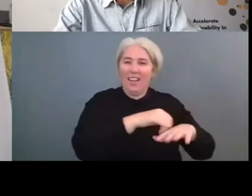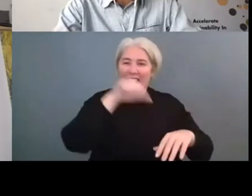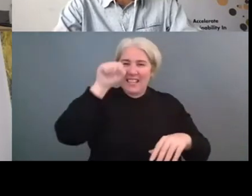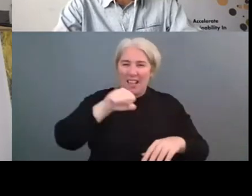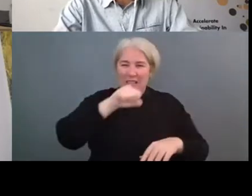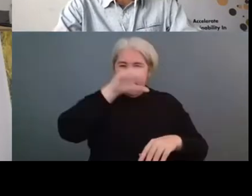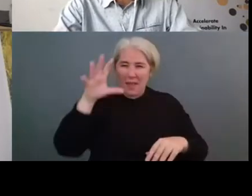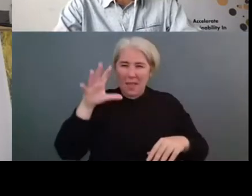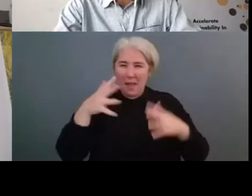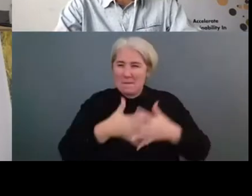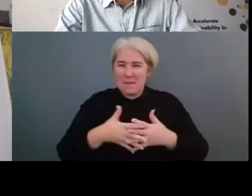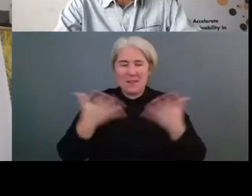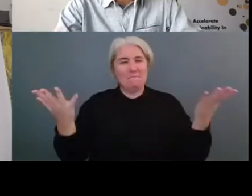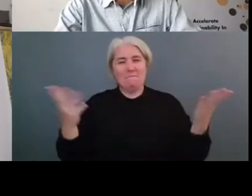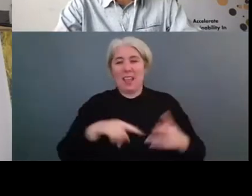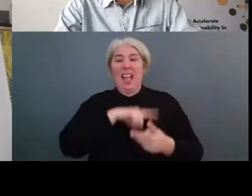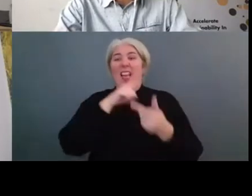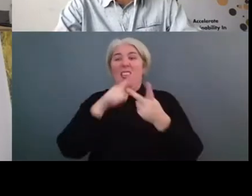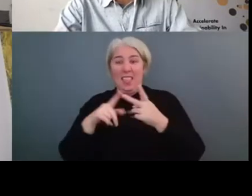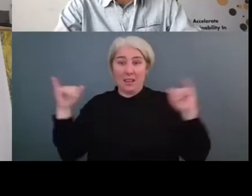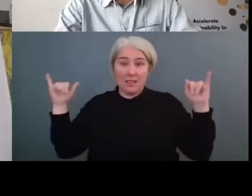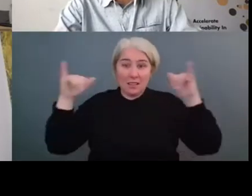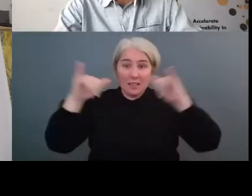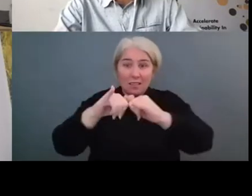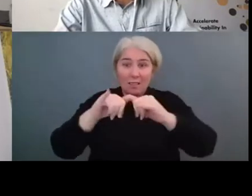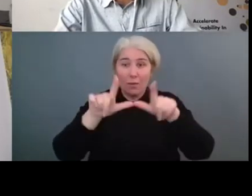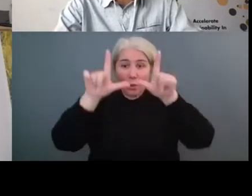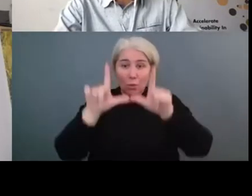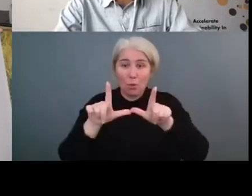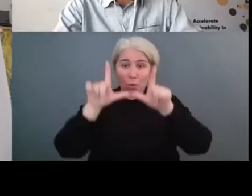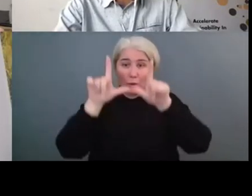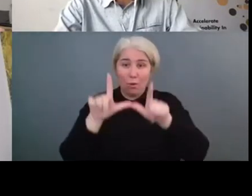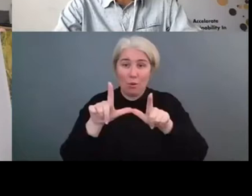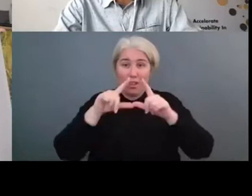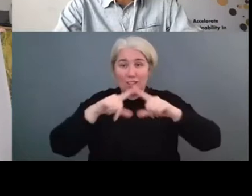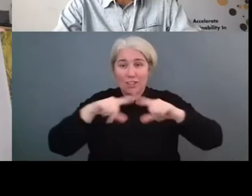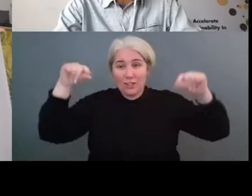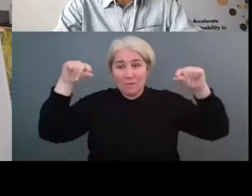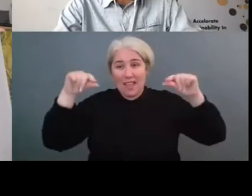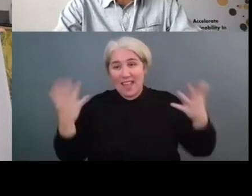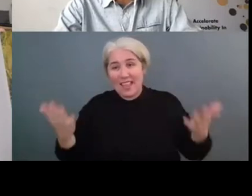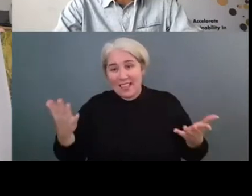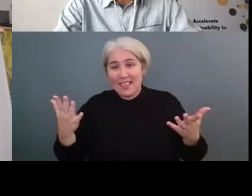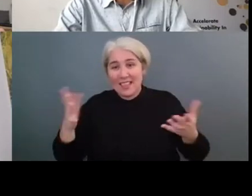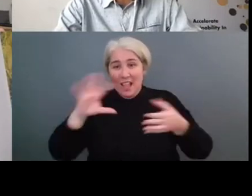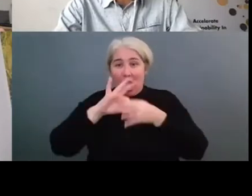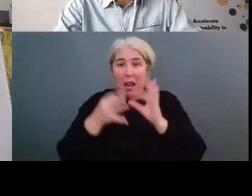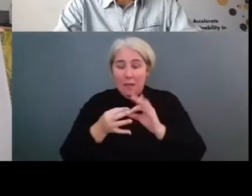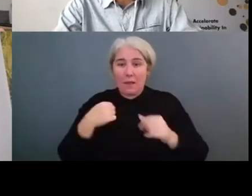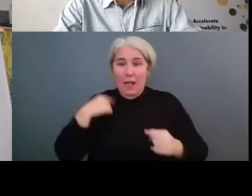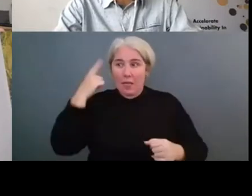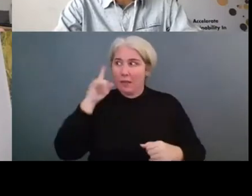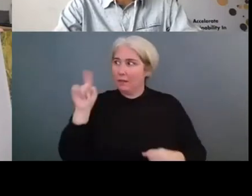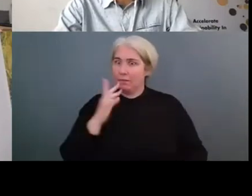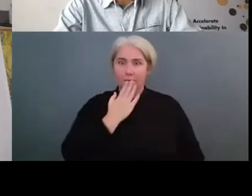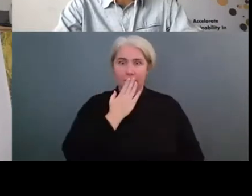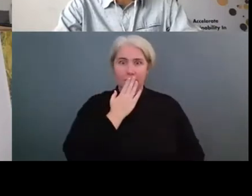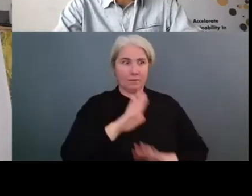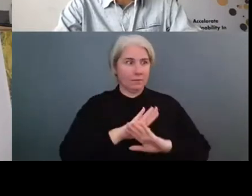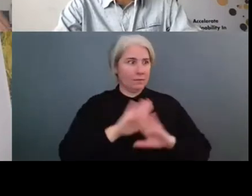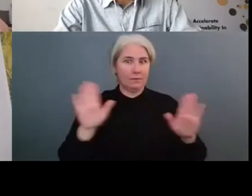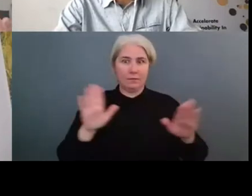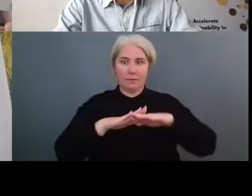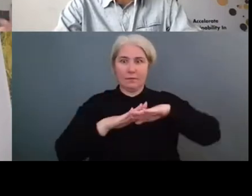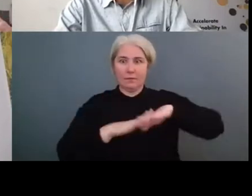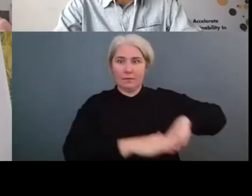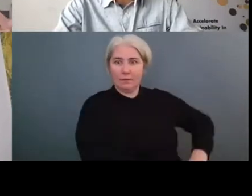Olympics. And they say, well, we can't discuss it, it's bad, but we want to do something against it. And so when